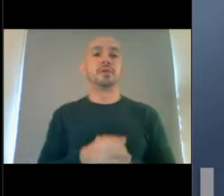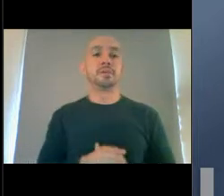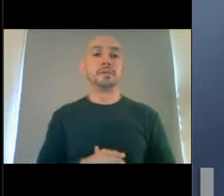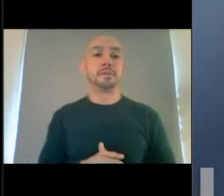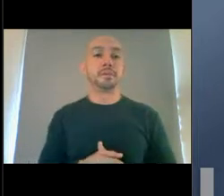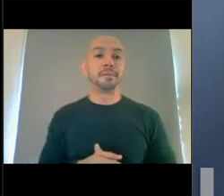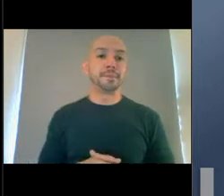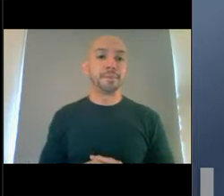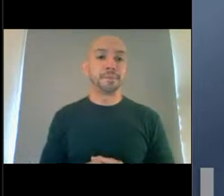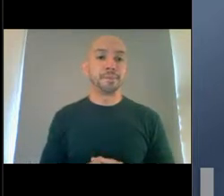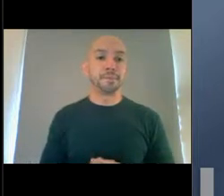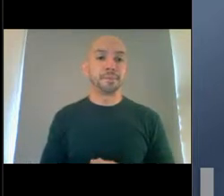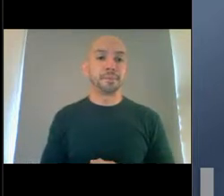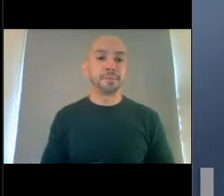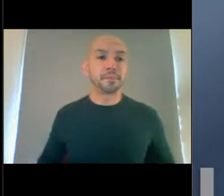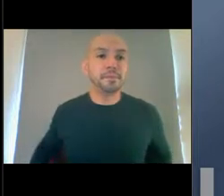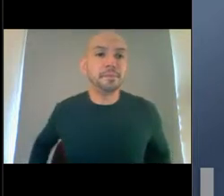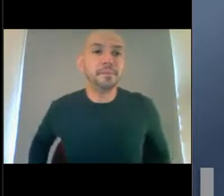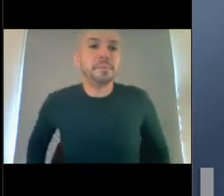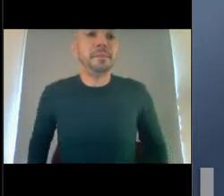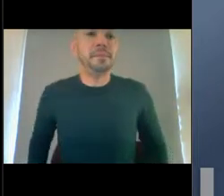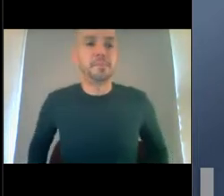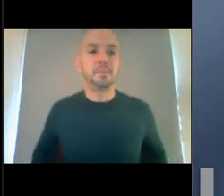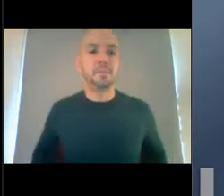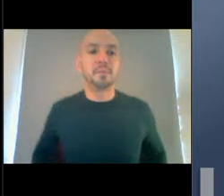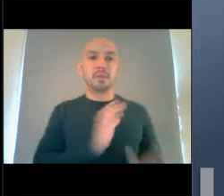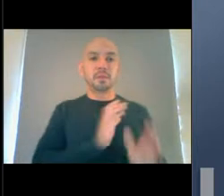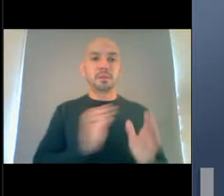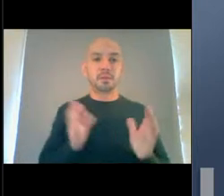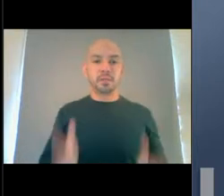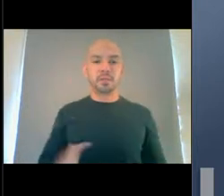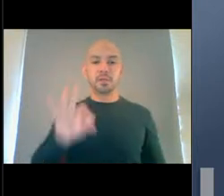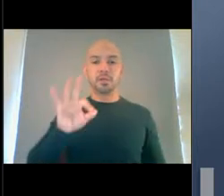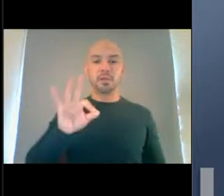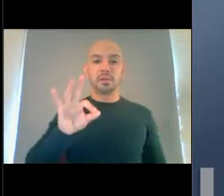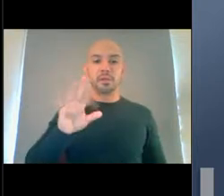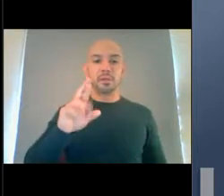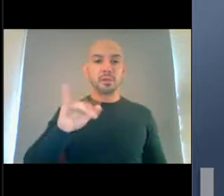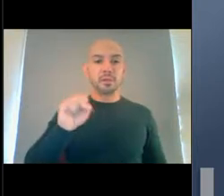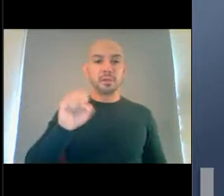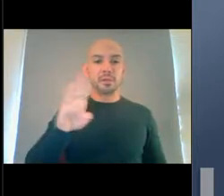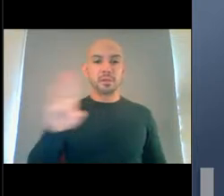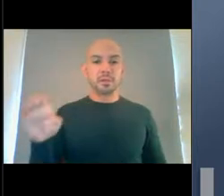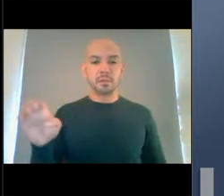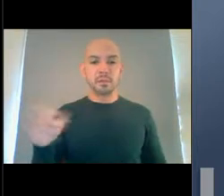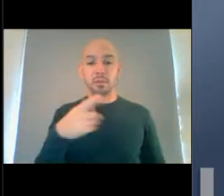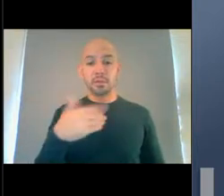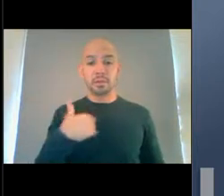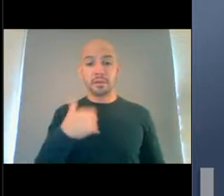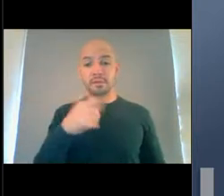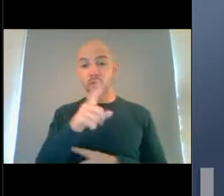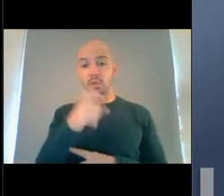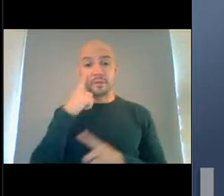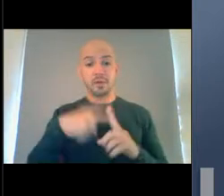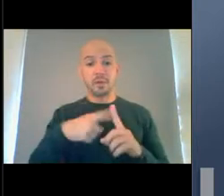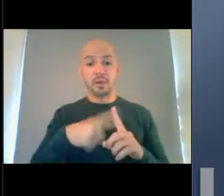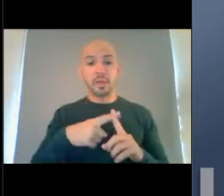did you have a question for mr grisby yeah it was more of uh for uh climate planner that's appropriate oh no they're still alone or